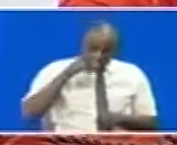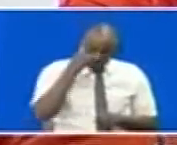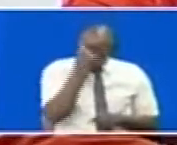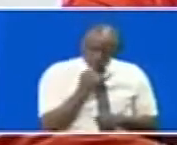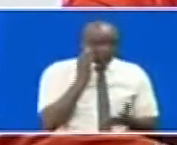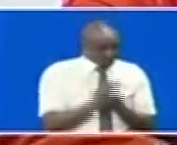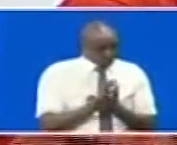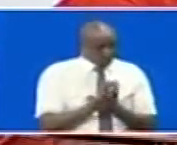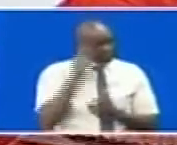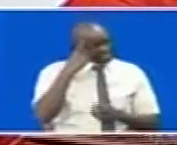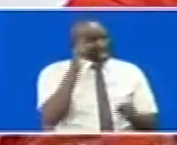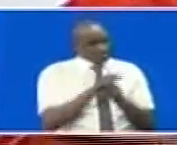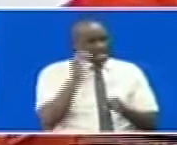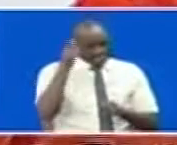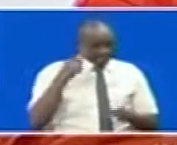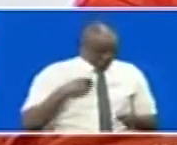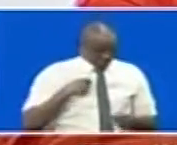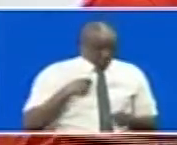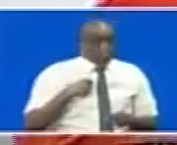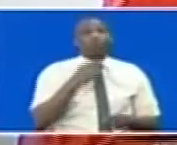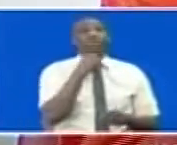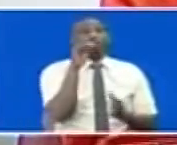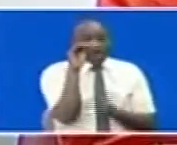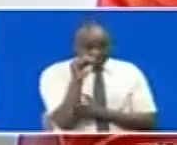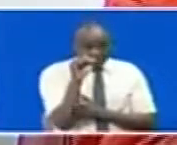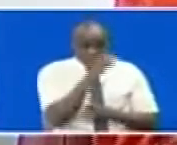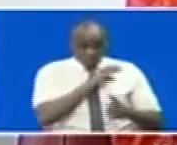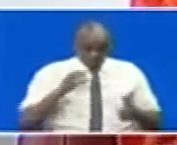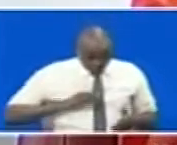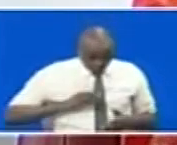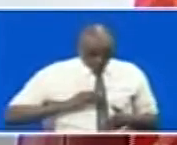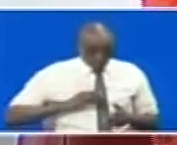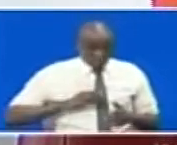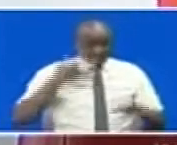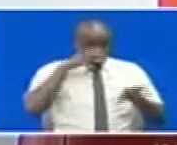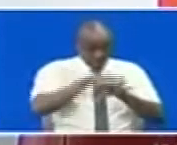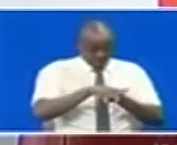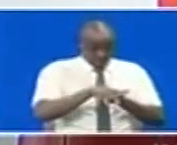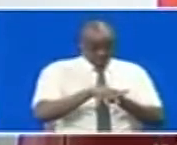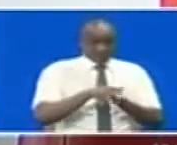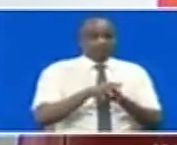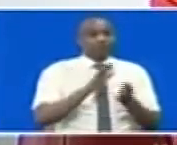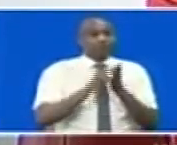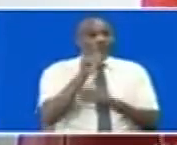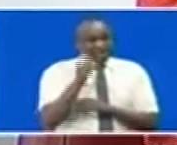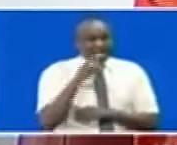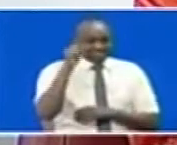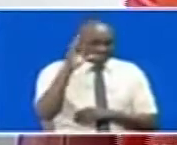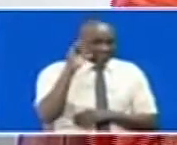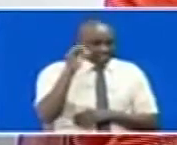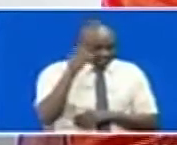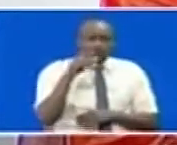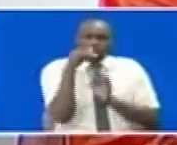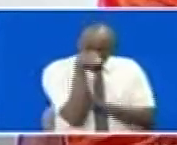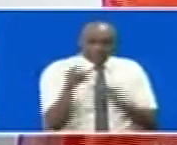Is it too much for Kenyans to ask a commission for integration and cohesion to ask for integration